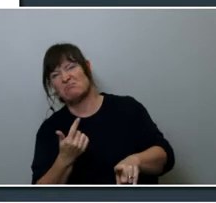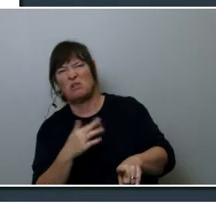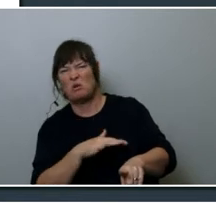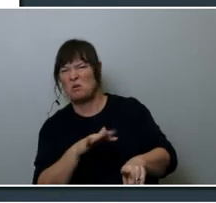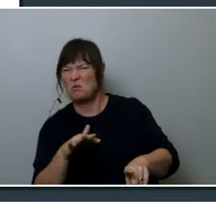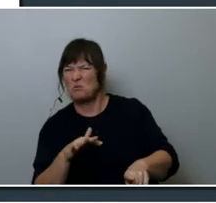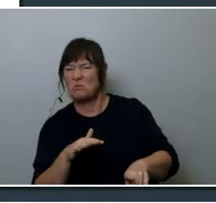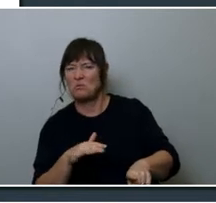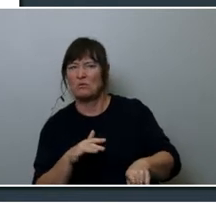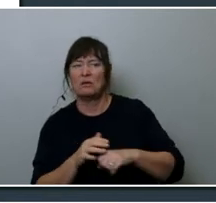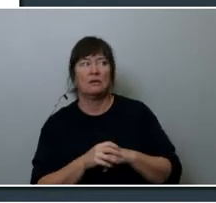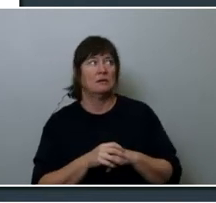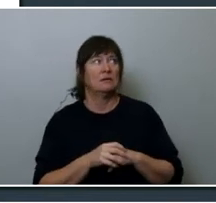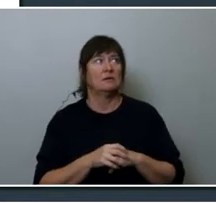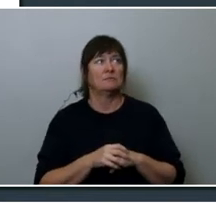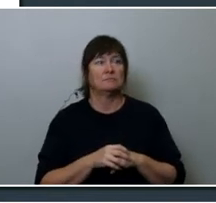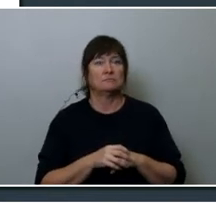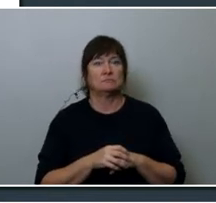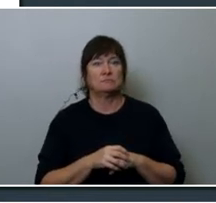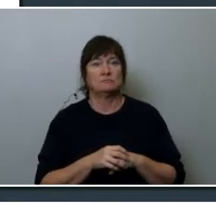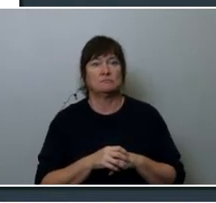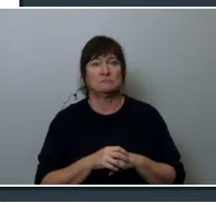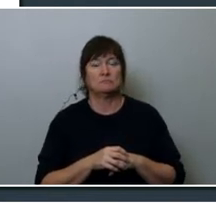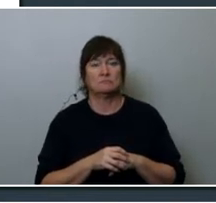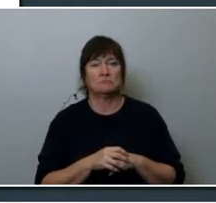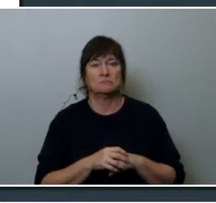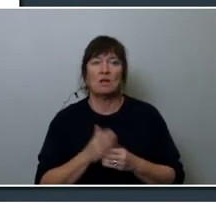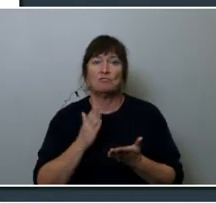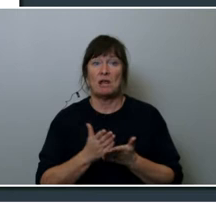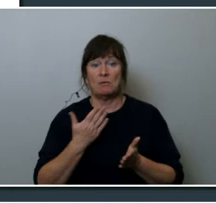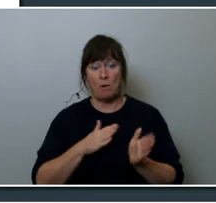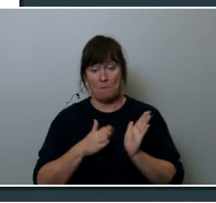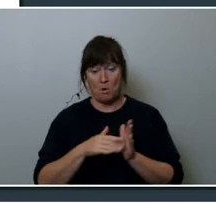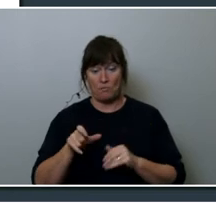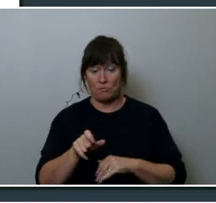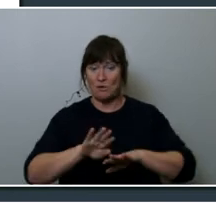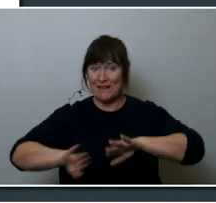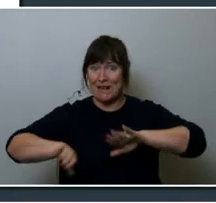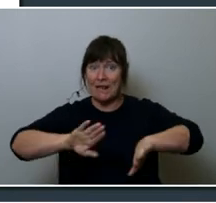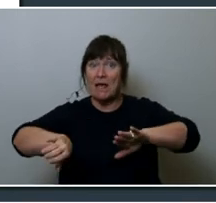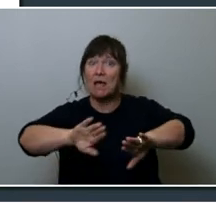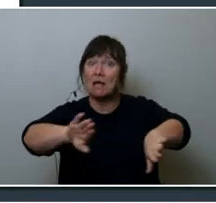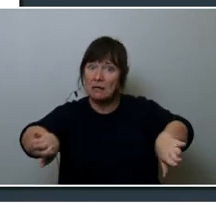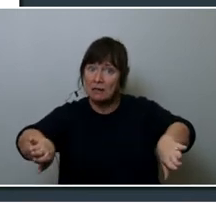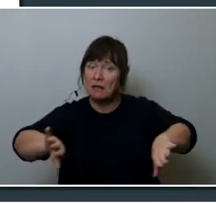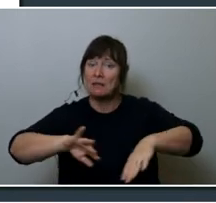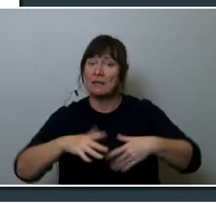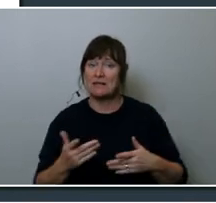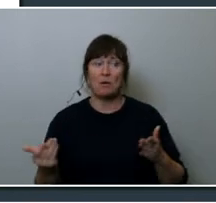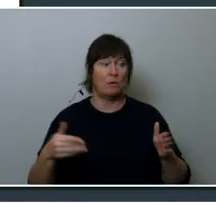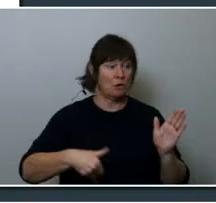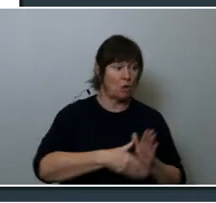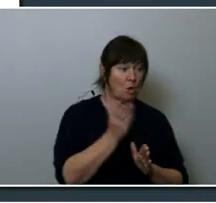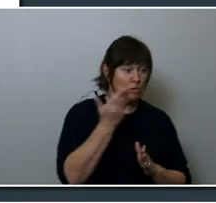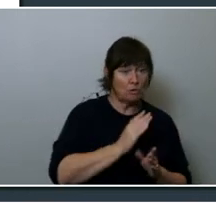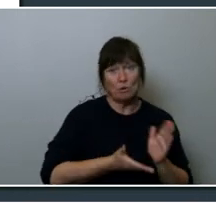and keeping cars out of the way. Majorly we just want to keep Murphy Road clear, because that's the main road that we use to get to and from school.